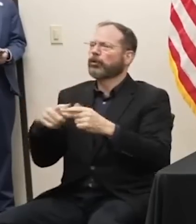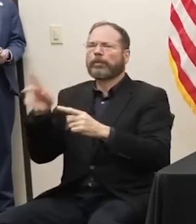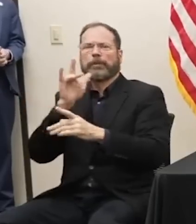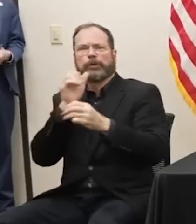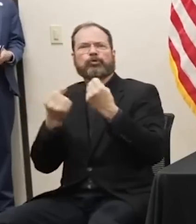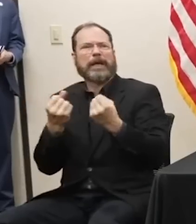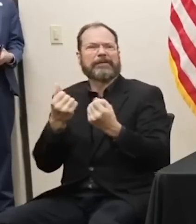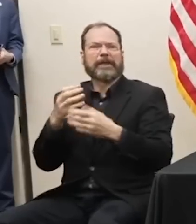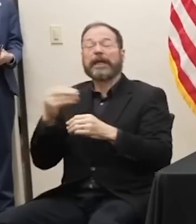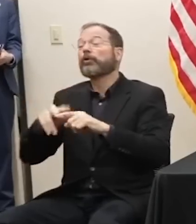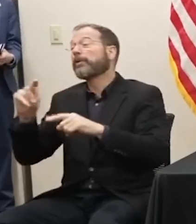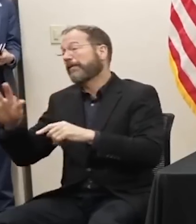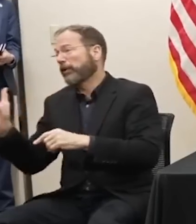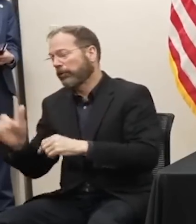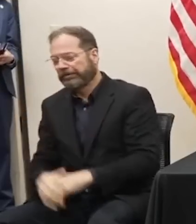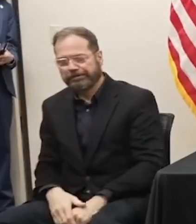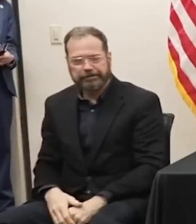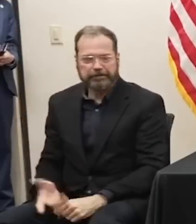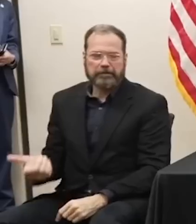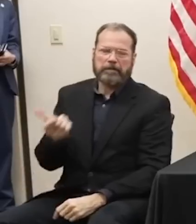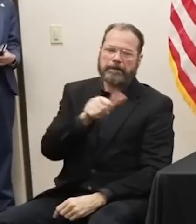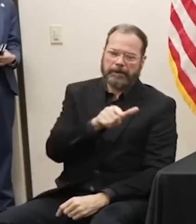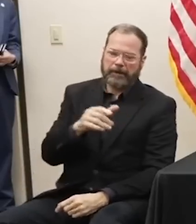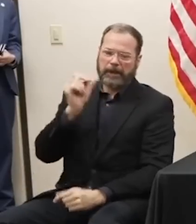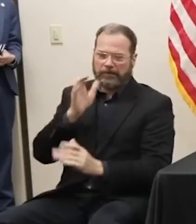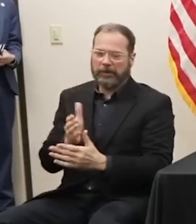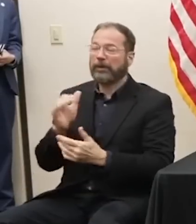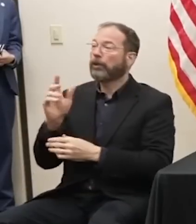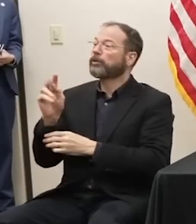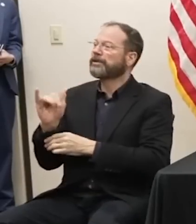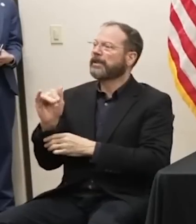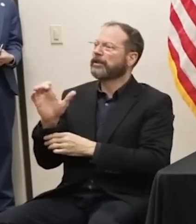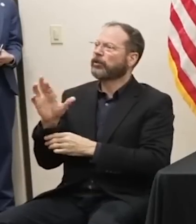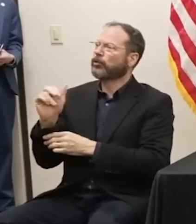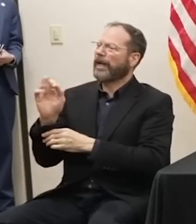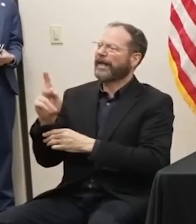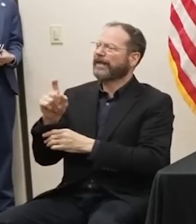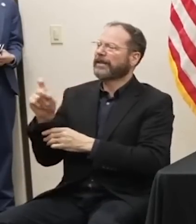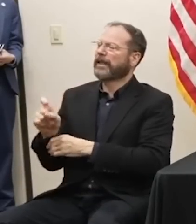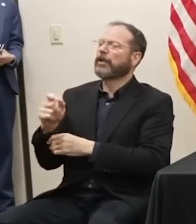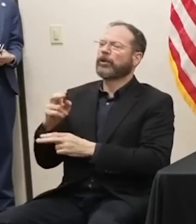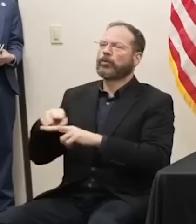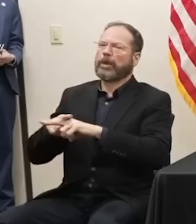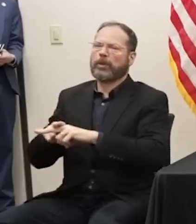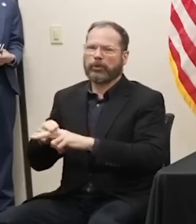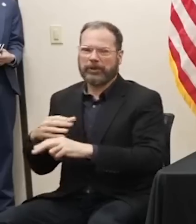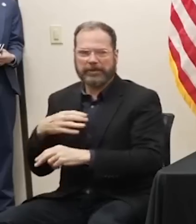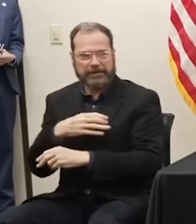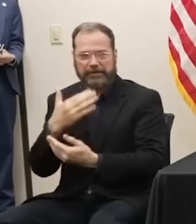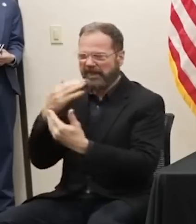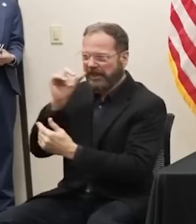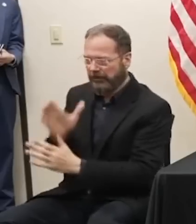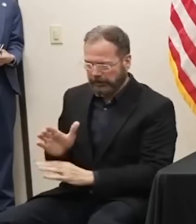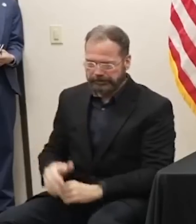and to media outlets. All right. Thank you very much. And now Commissioner Christy Craddock with the Texas Railroad Commission. Thank you, Governor.